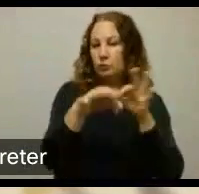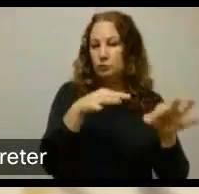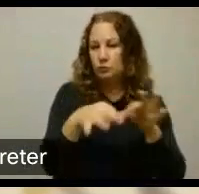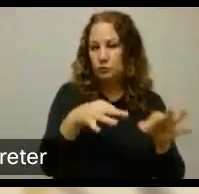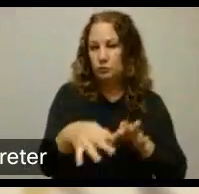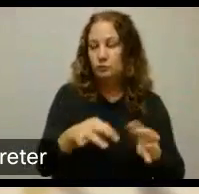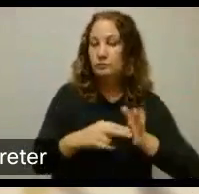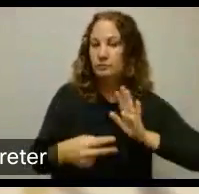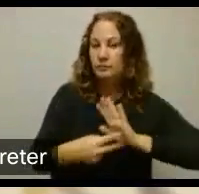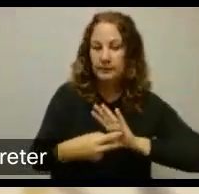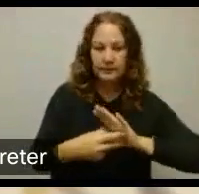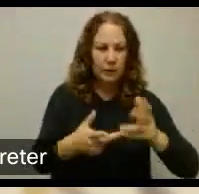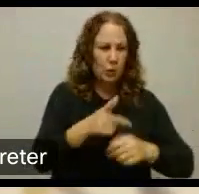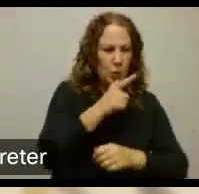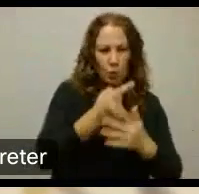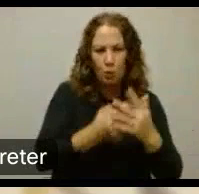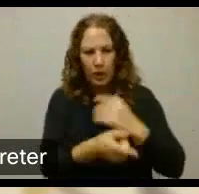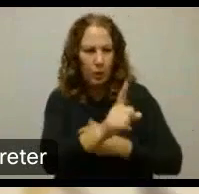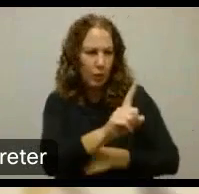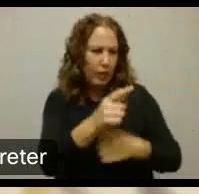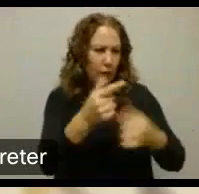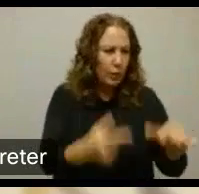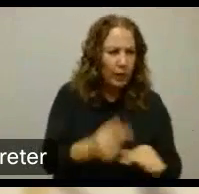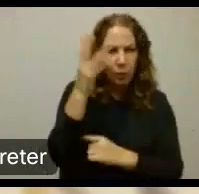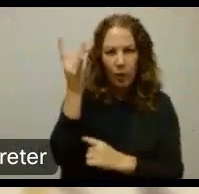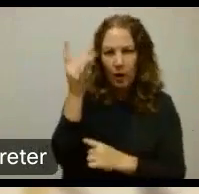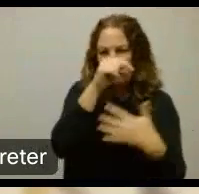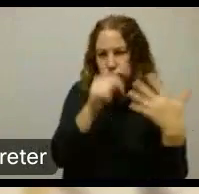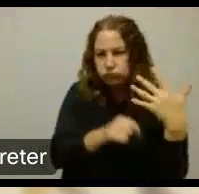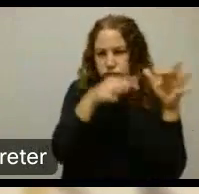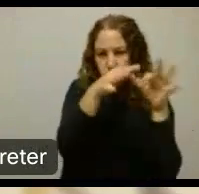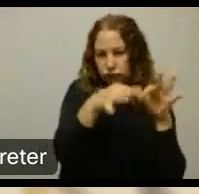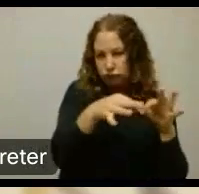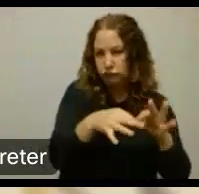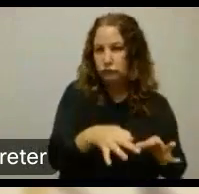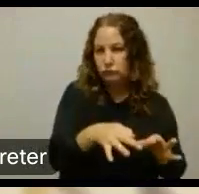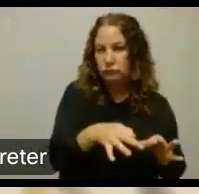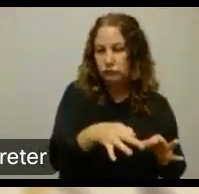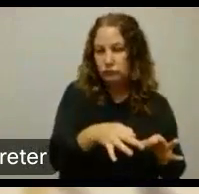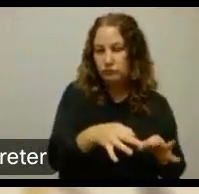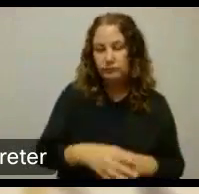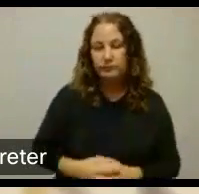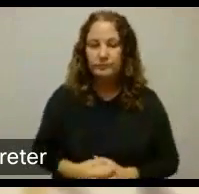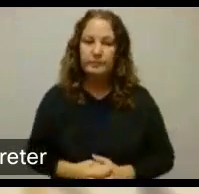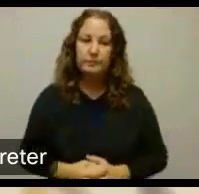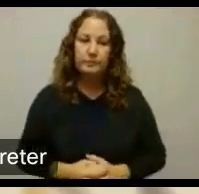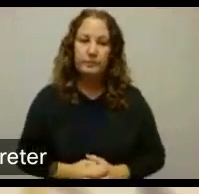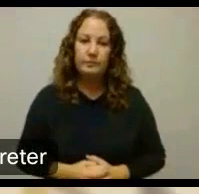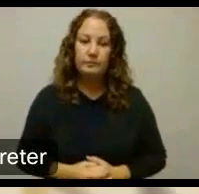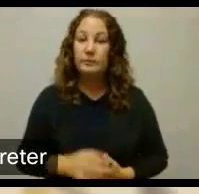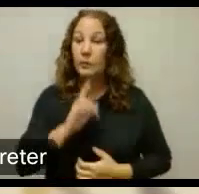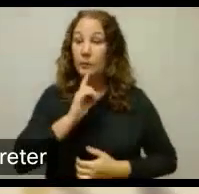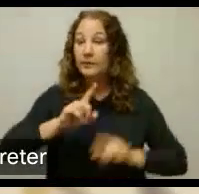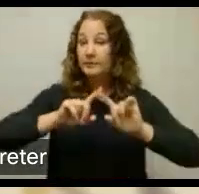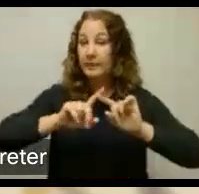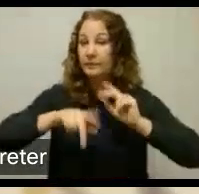the details, the who, what, where, when, why of things, and describe something for your reader. Depending on the